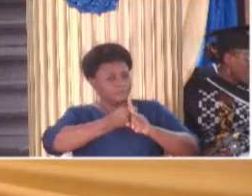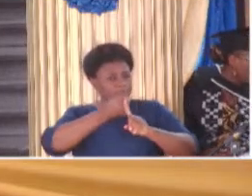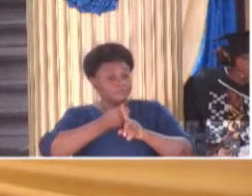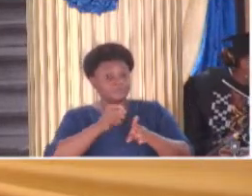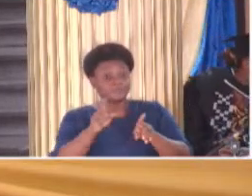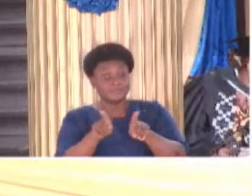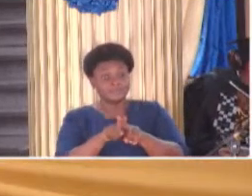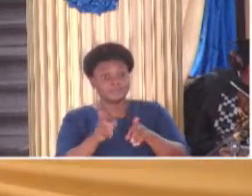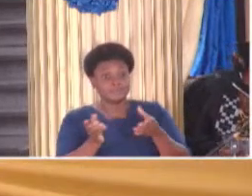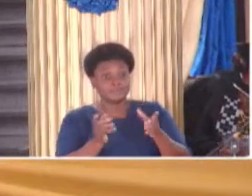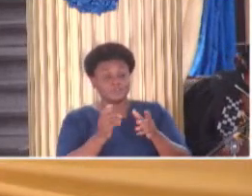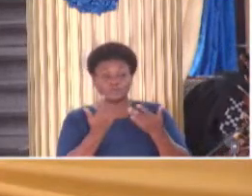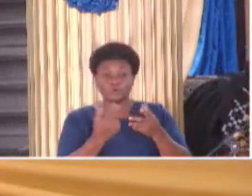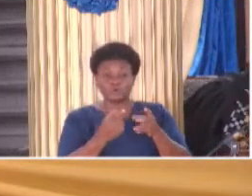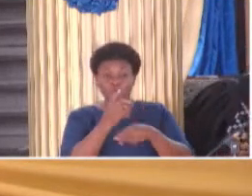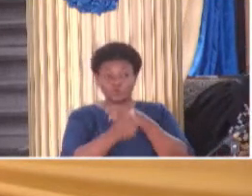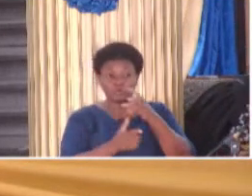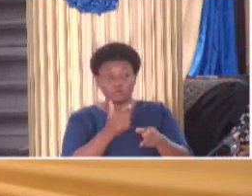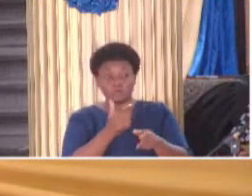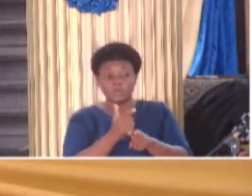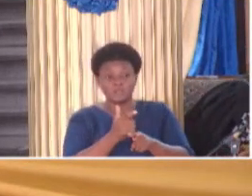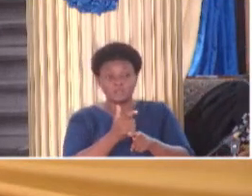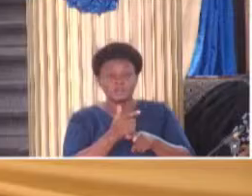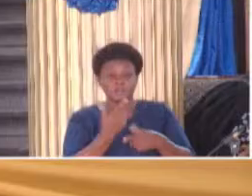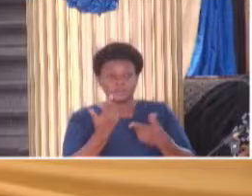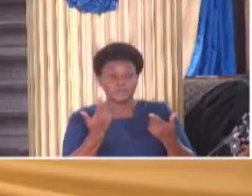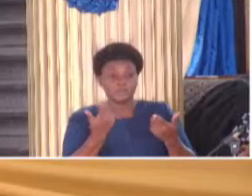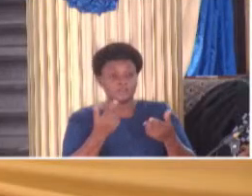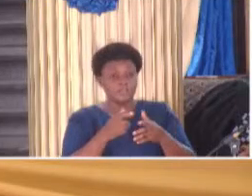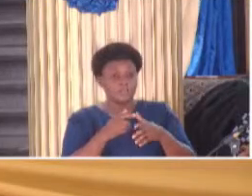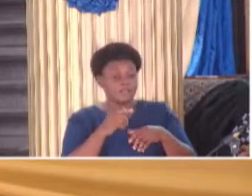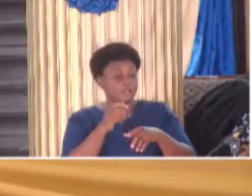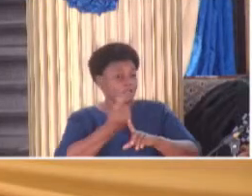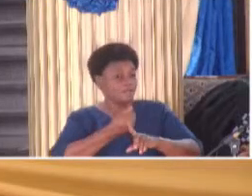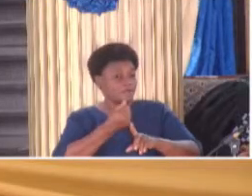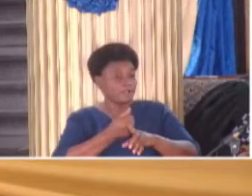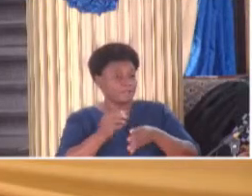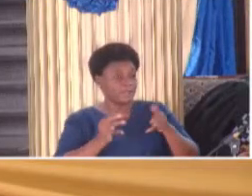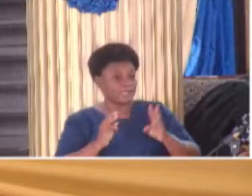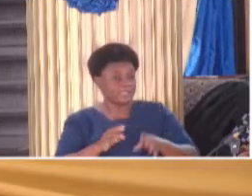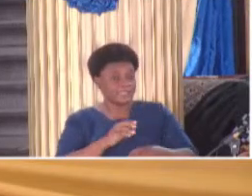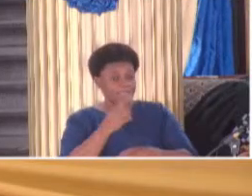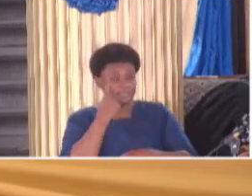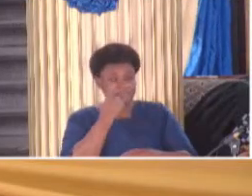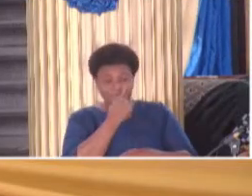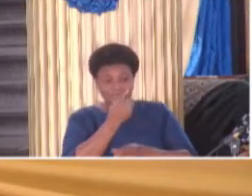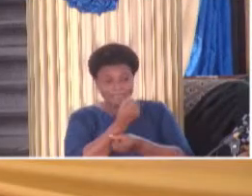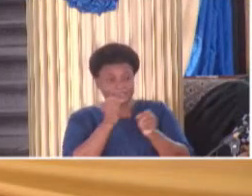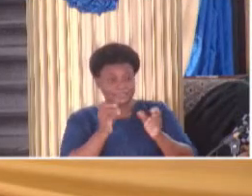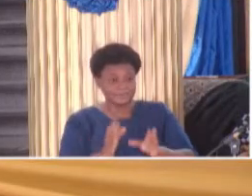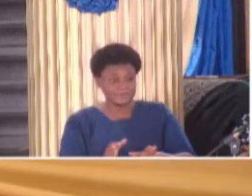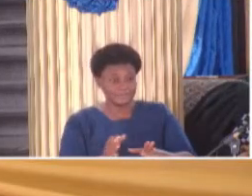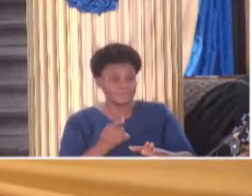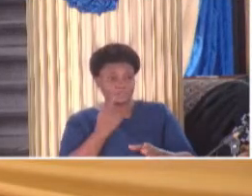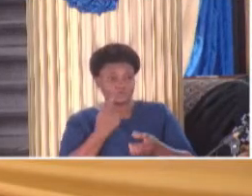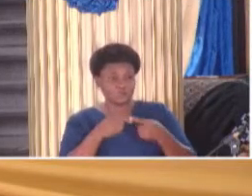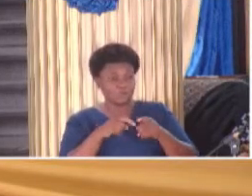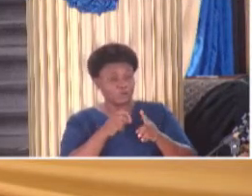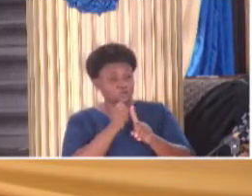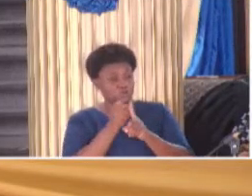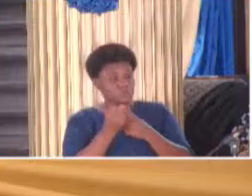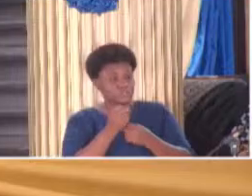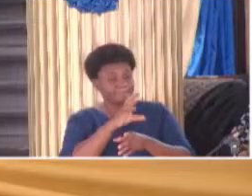as the Global Advocacy Manager at Sight Savers, where she spearheads initiatives on social inclusion.